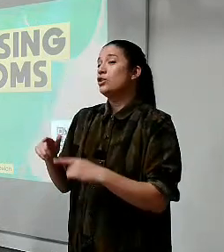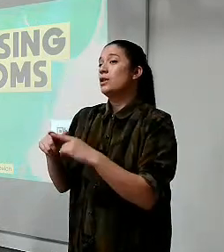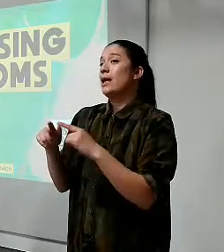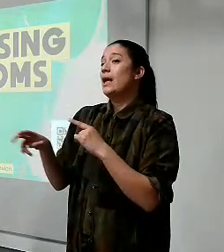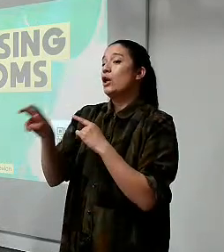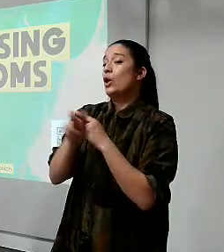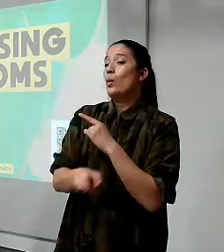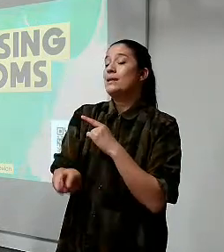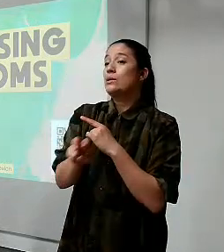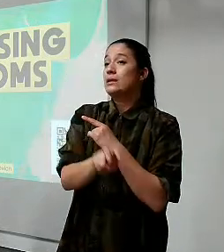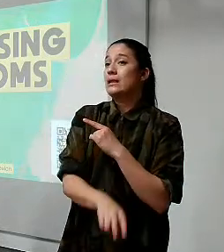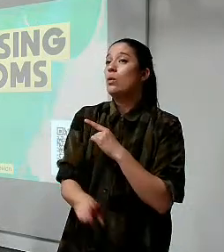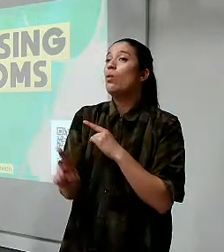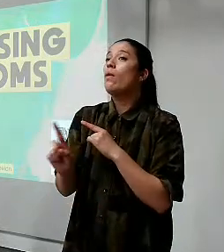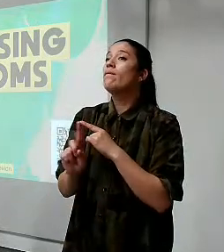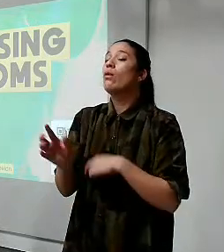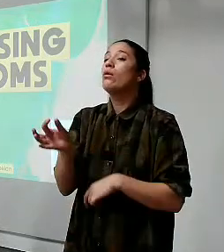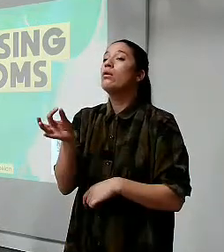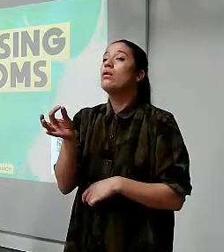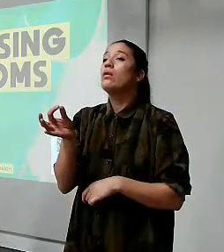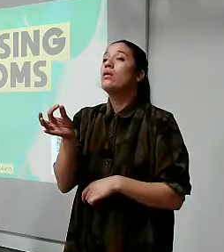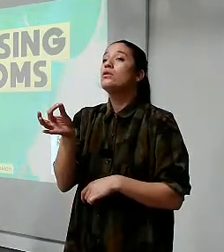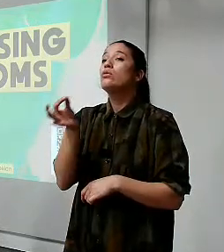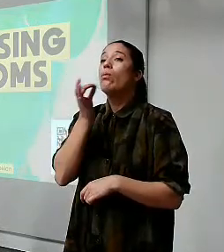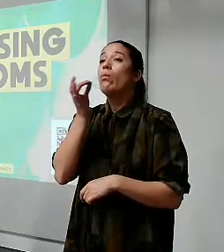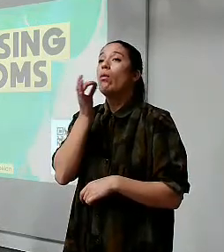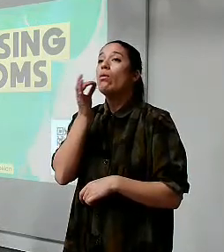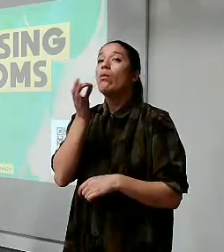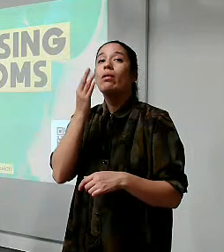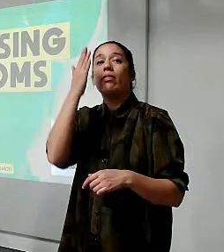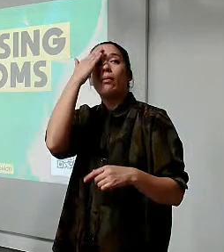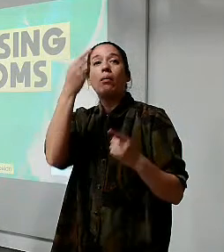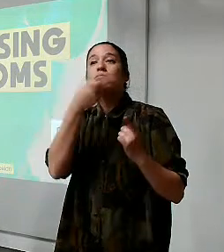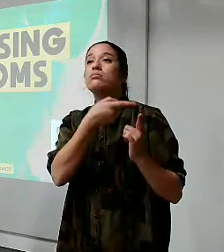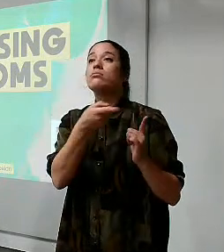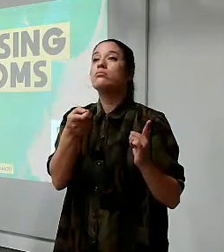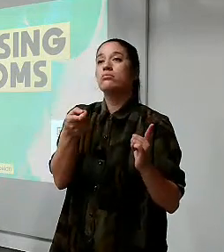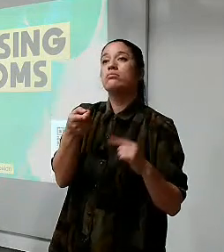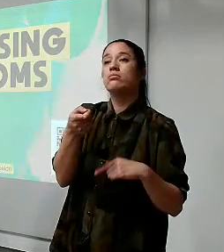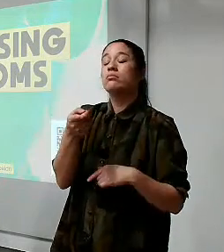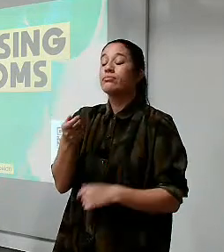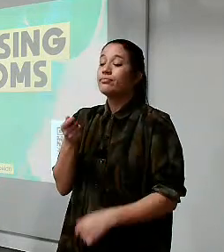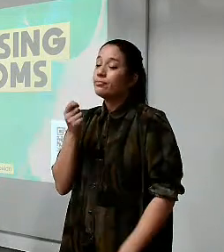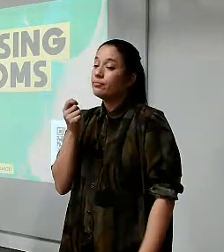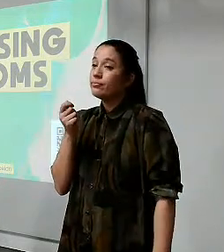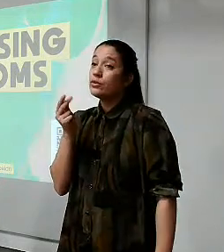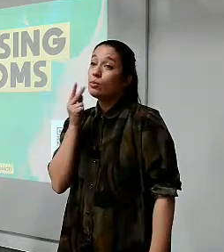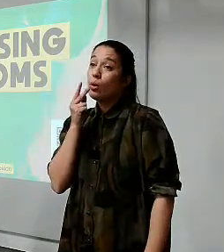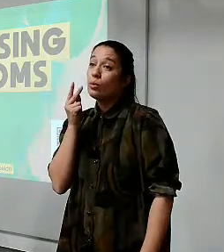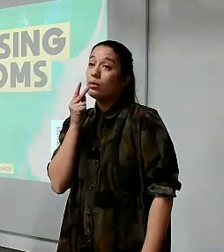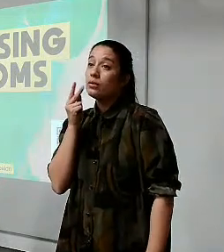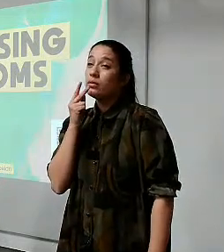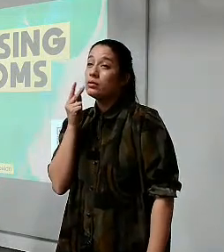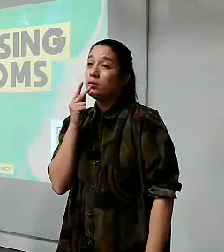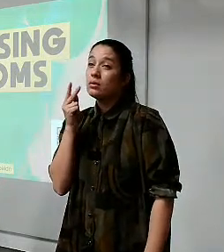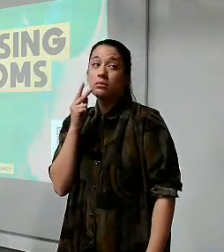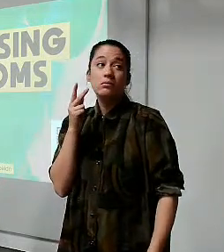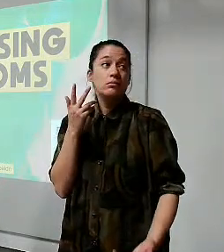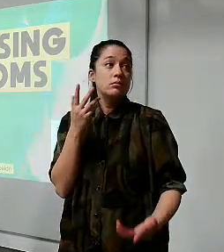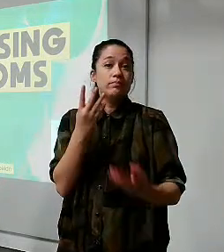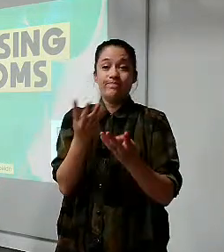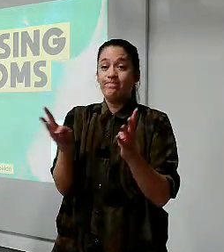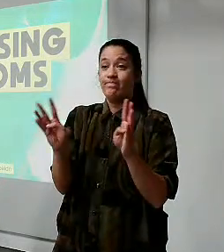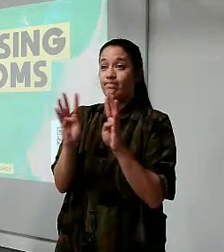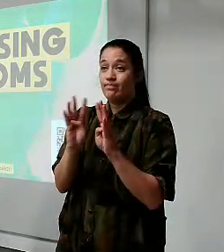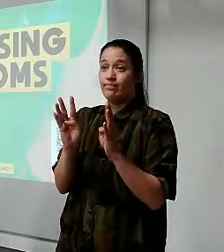with the other mums and just standing in a circle and smoking and not really saying that much to each other. And then she also talked about